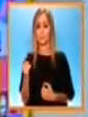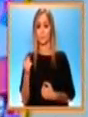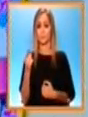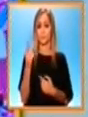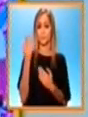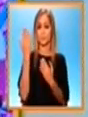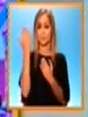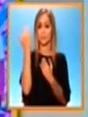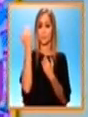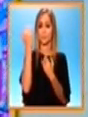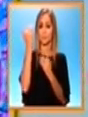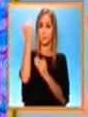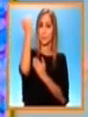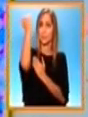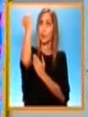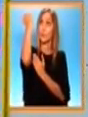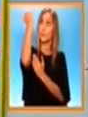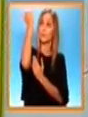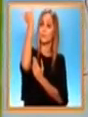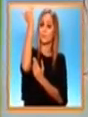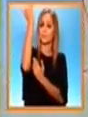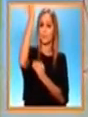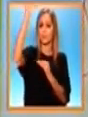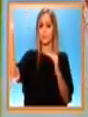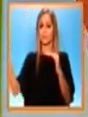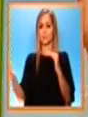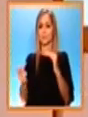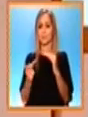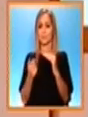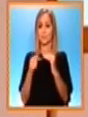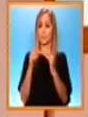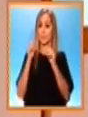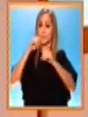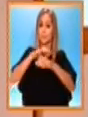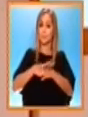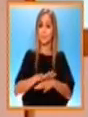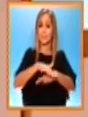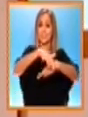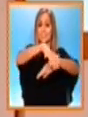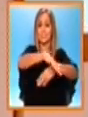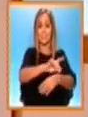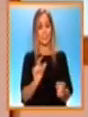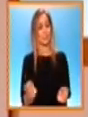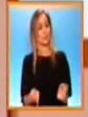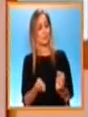the boardroom, down by the sea, you're gonna be